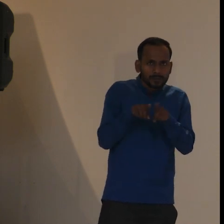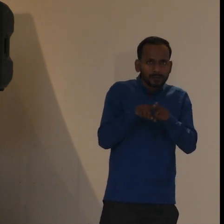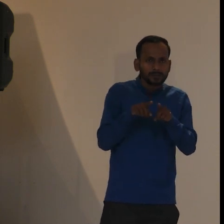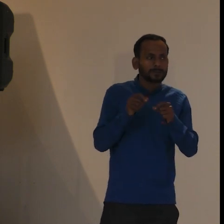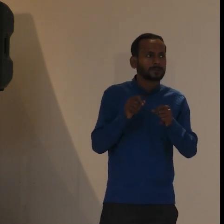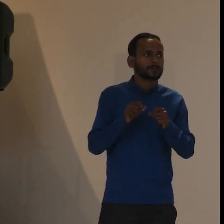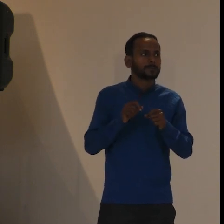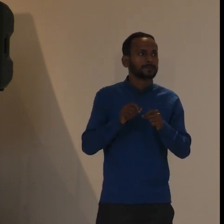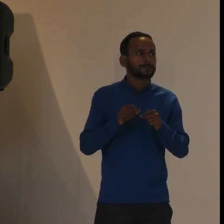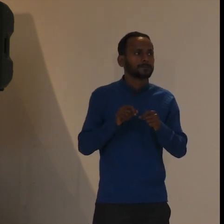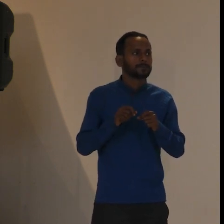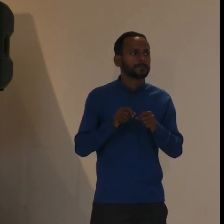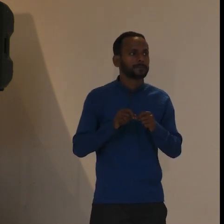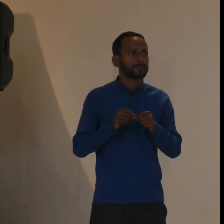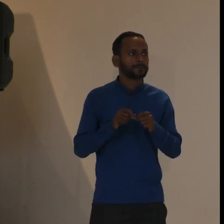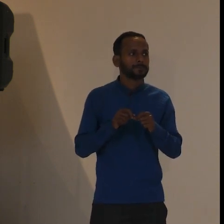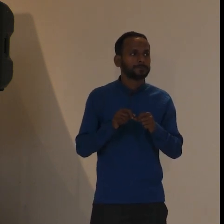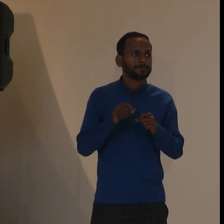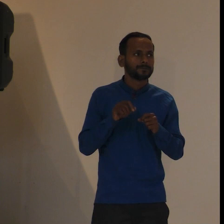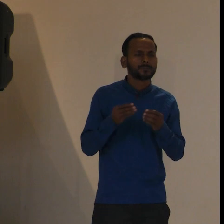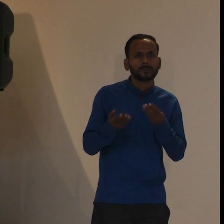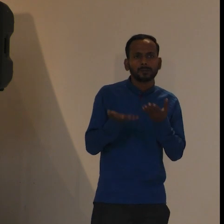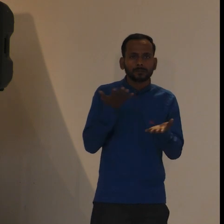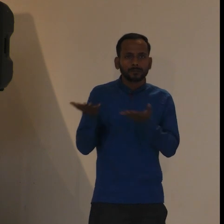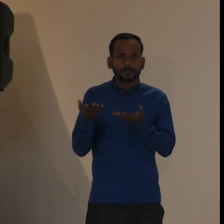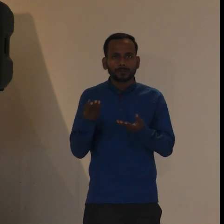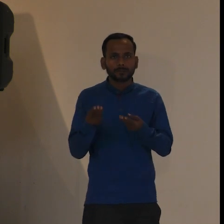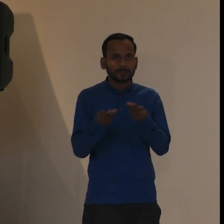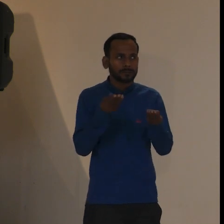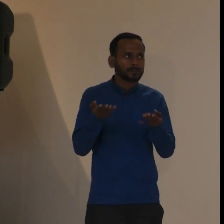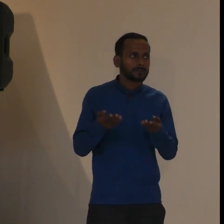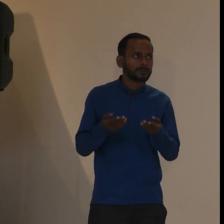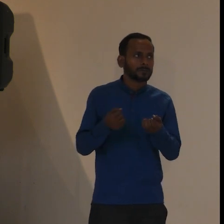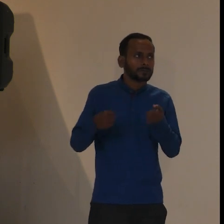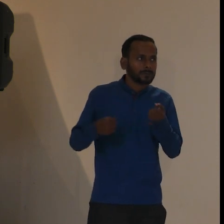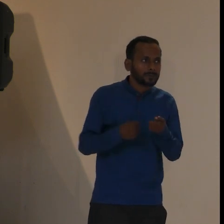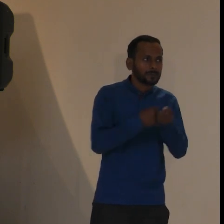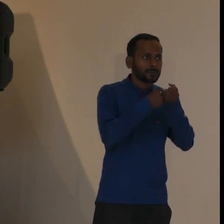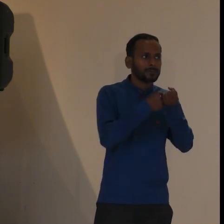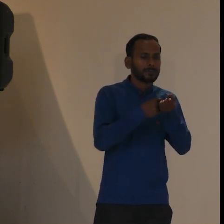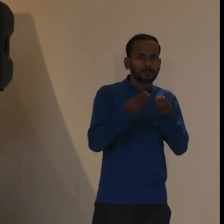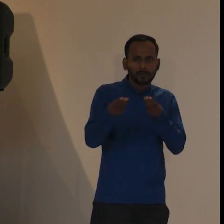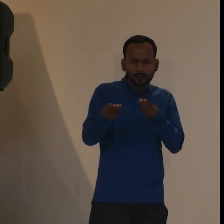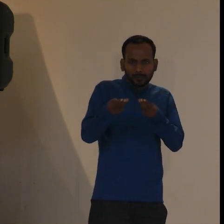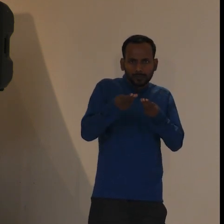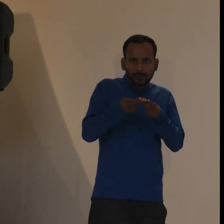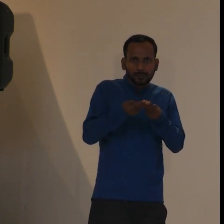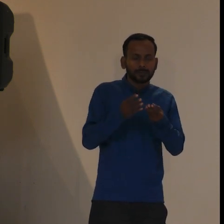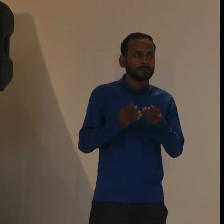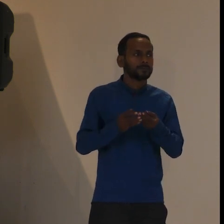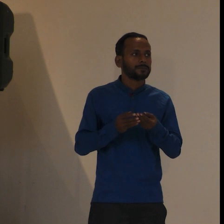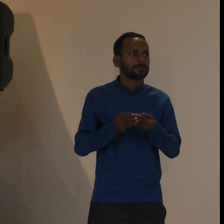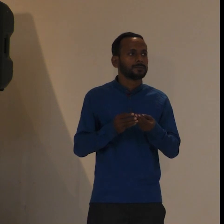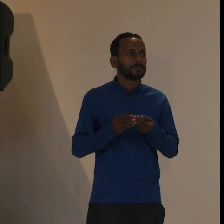podcast, we talk about, this idea of a new Indian nationalism that is, disseminated through Raja Ravi Verma's work, and how perhaps